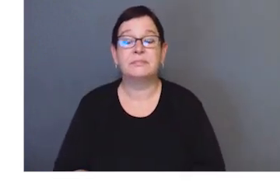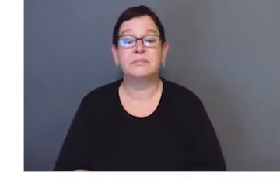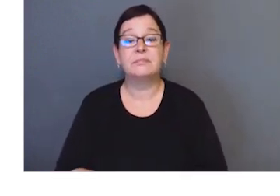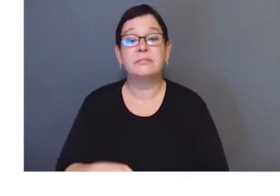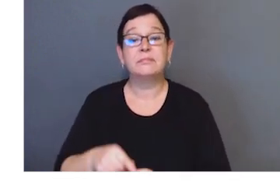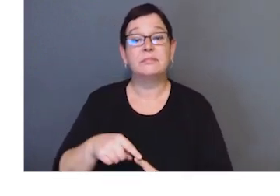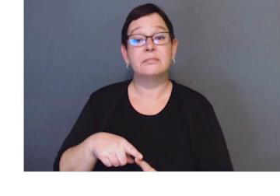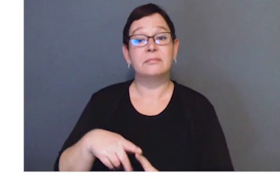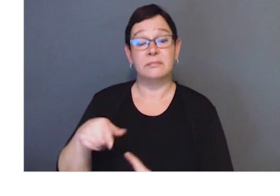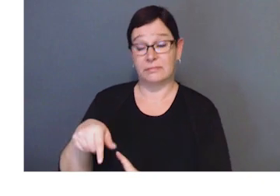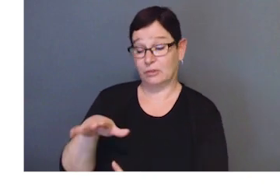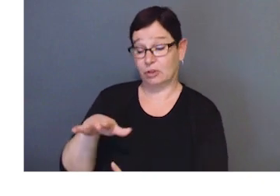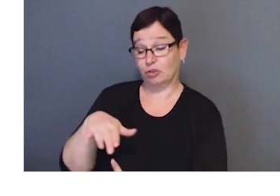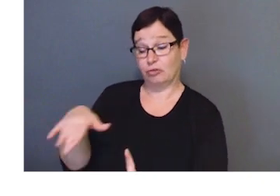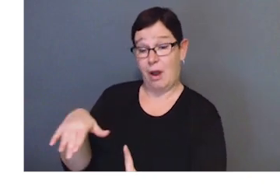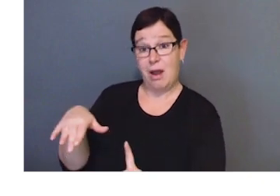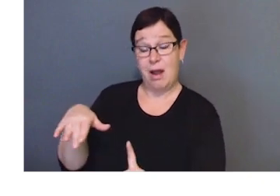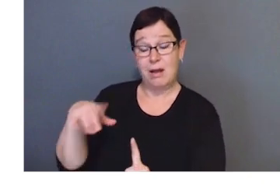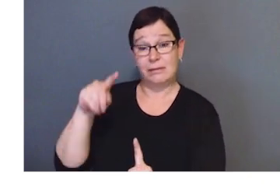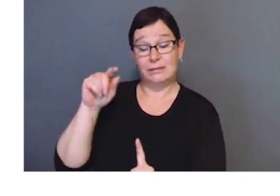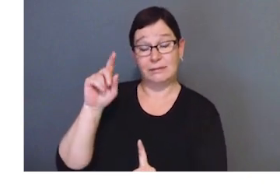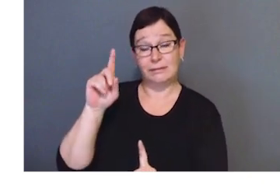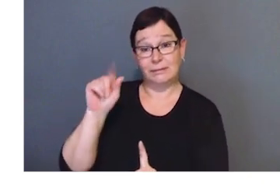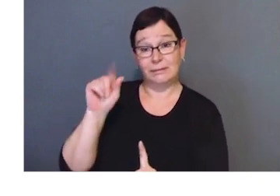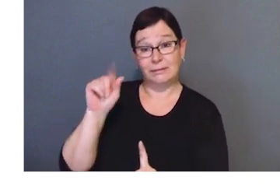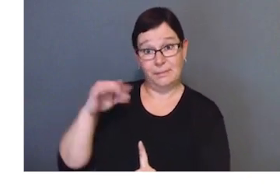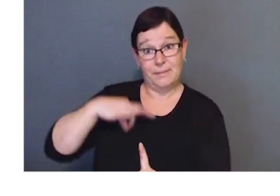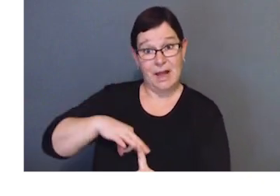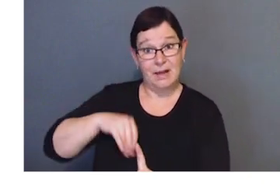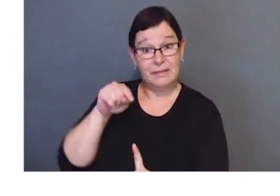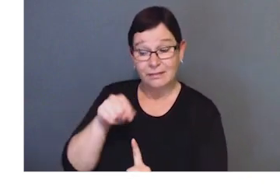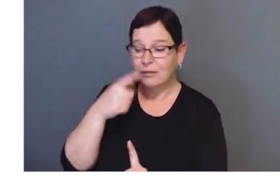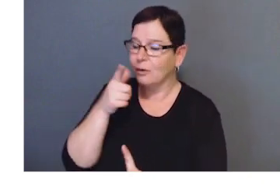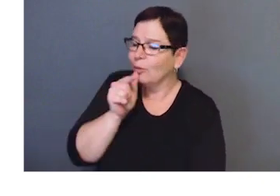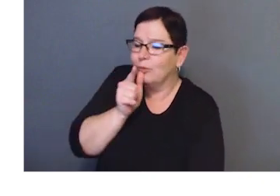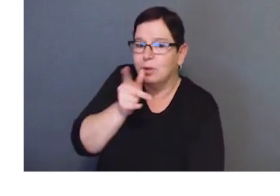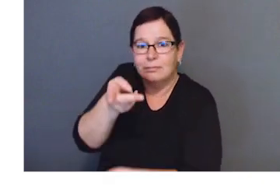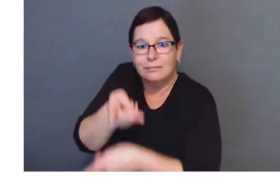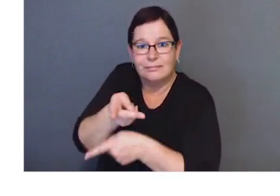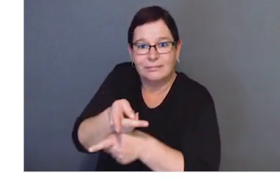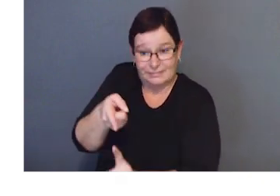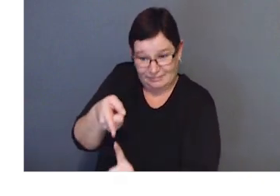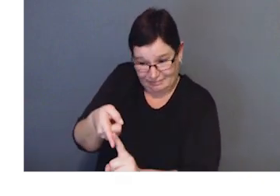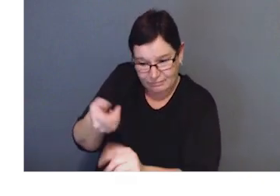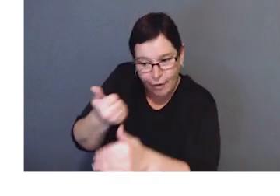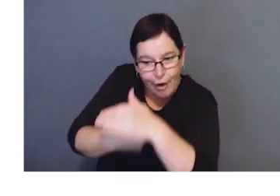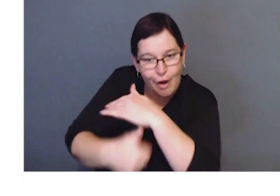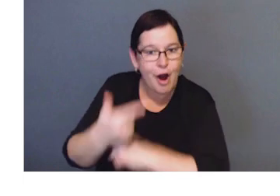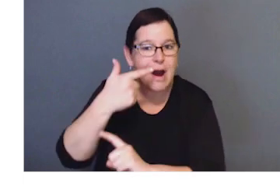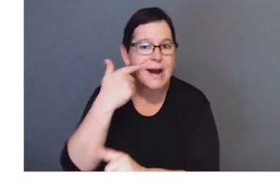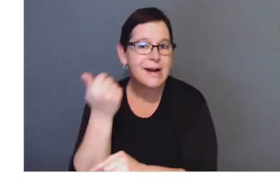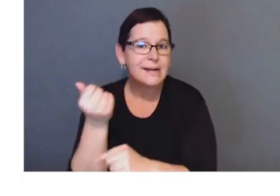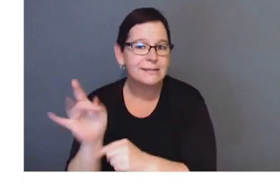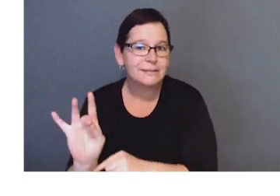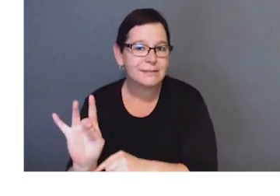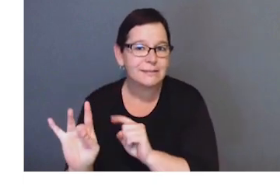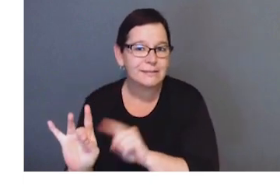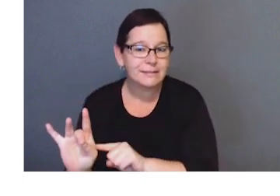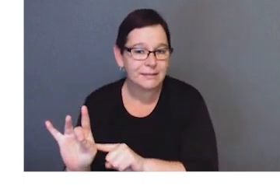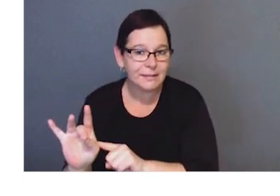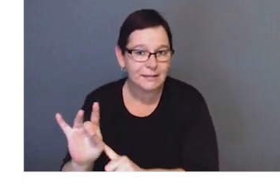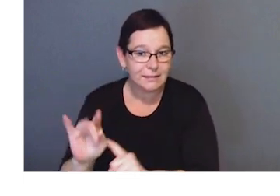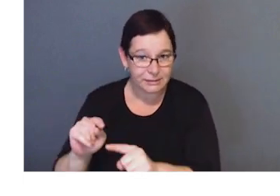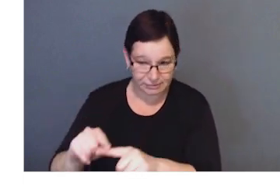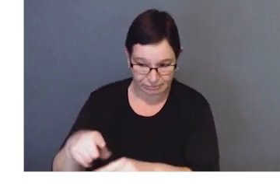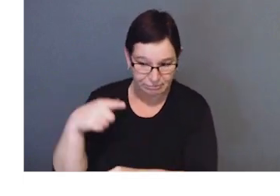is for families who care for a child under 18 and is eligible for the disability tax credit. It